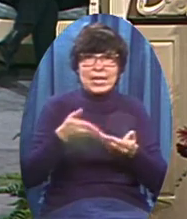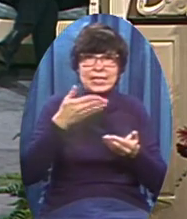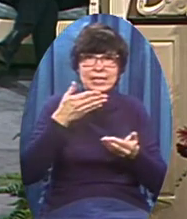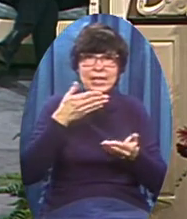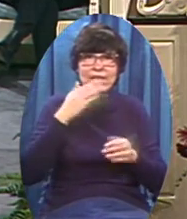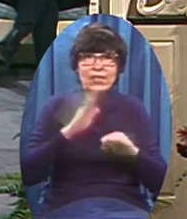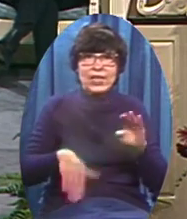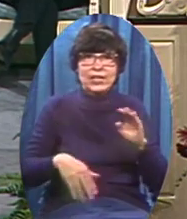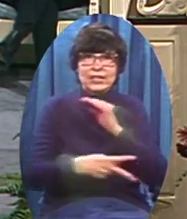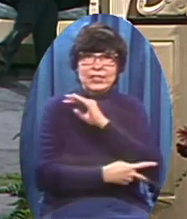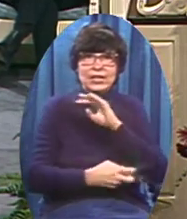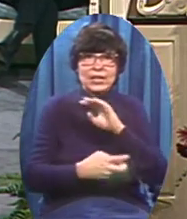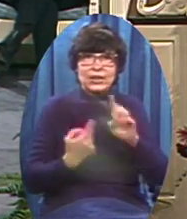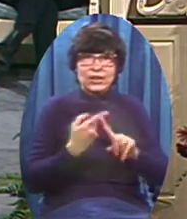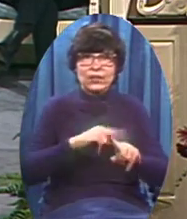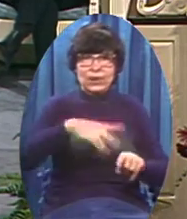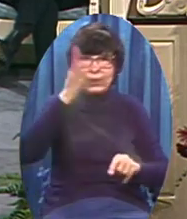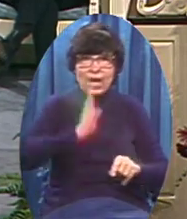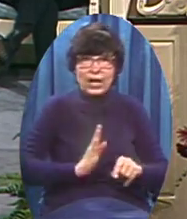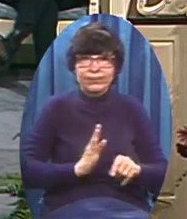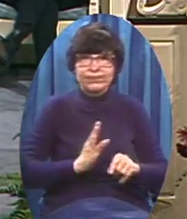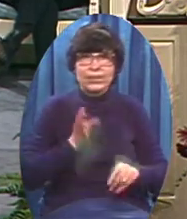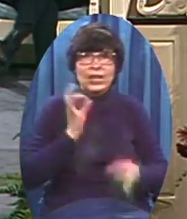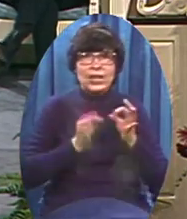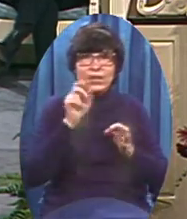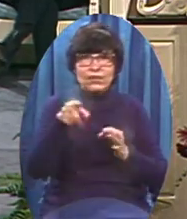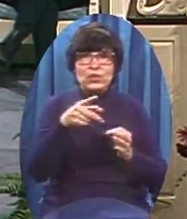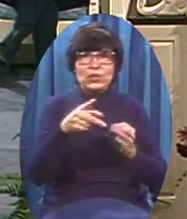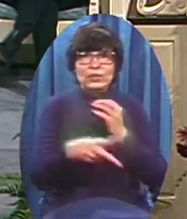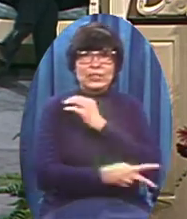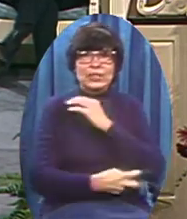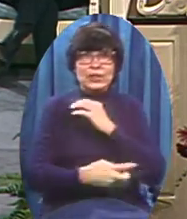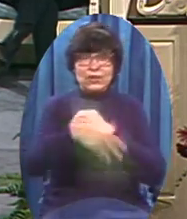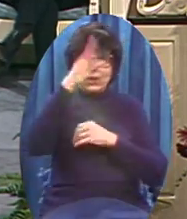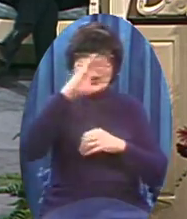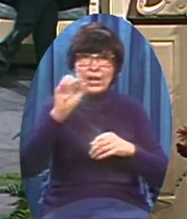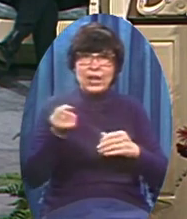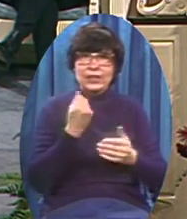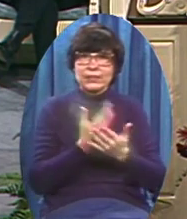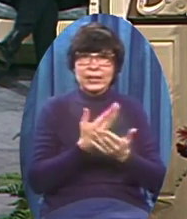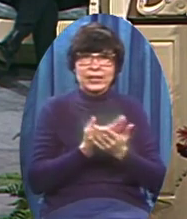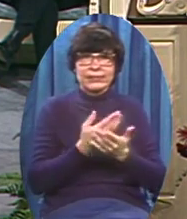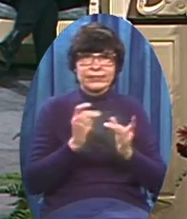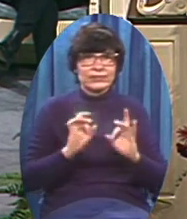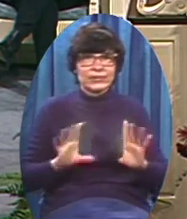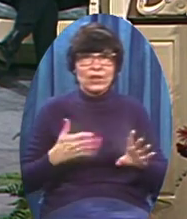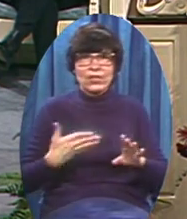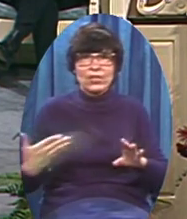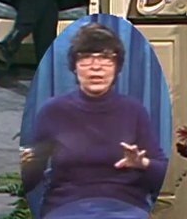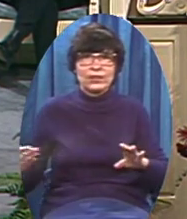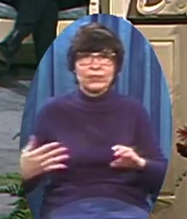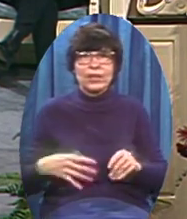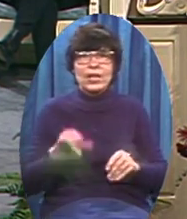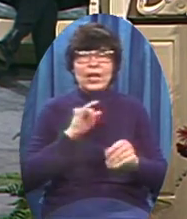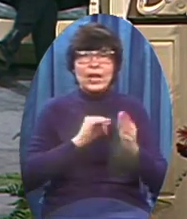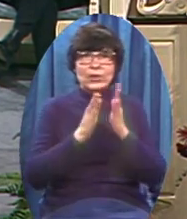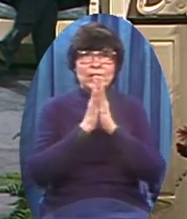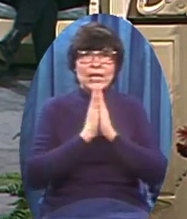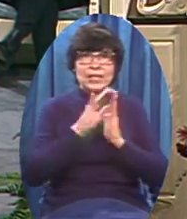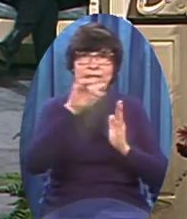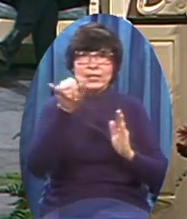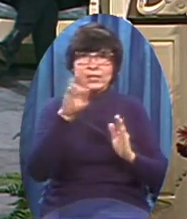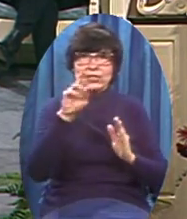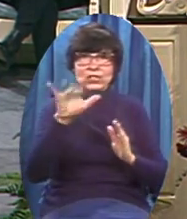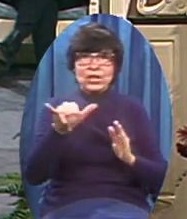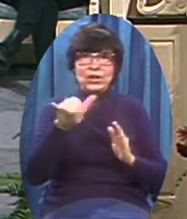you steal God's money. You know, I was asking Brother Jerry yesterday, and I don't guess, Brother Jerry, you mind me